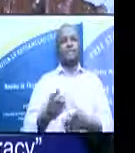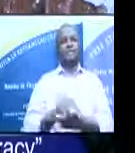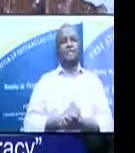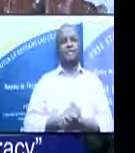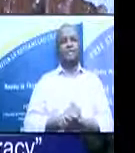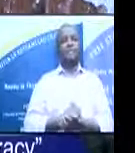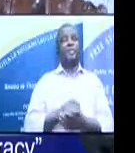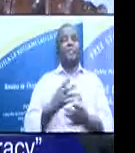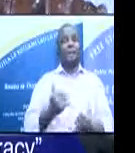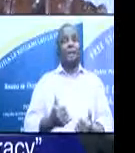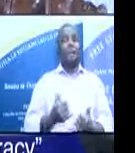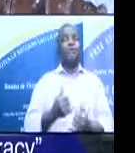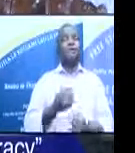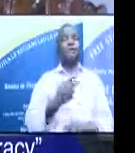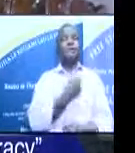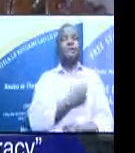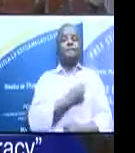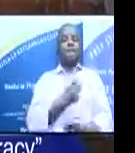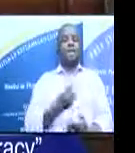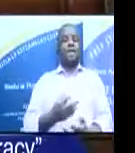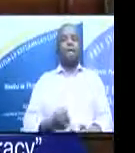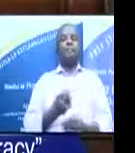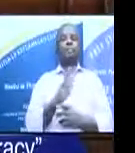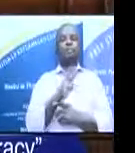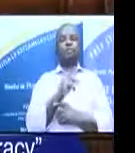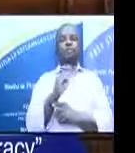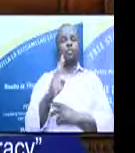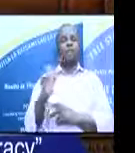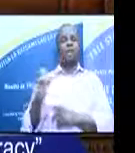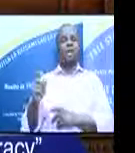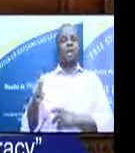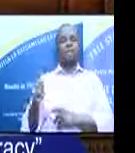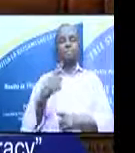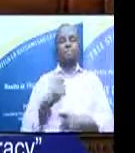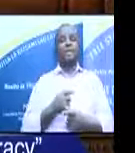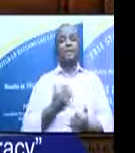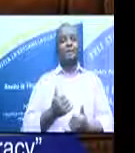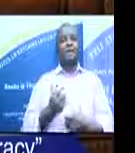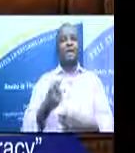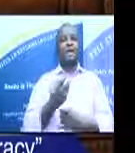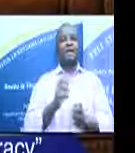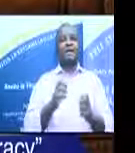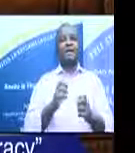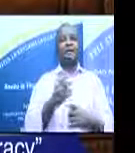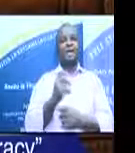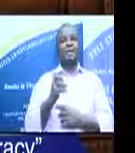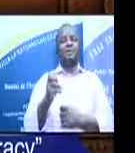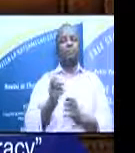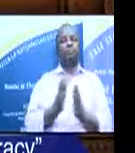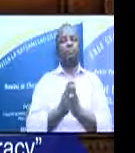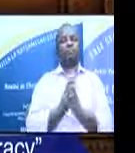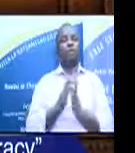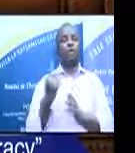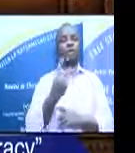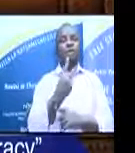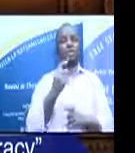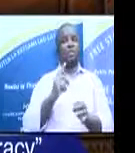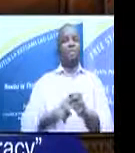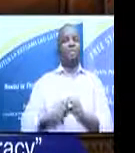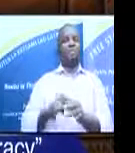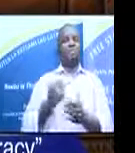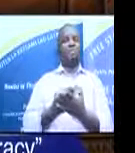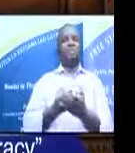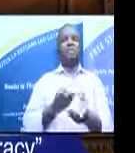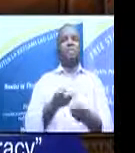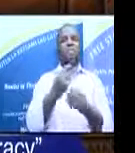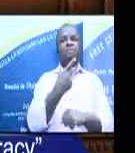Booster shots are now freely available to most people, and the ANC calls on those who are eligible to get boosted as